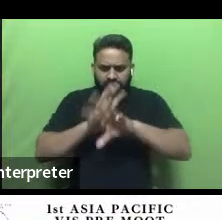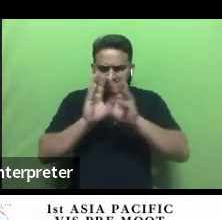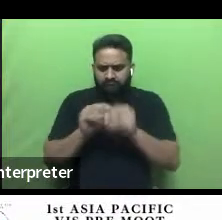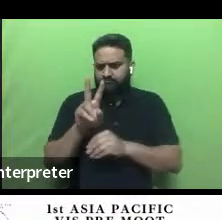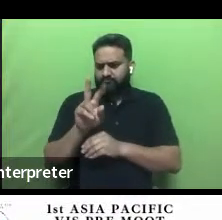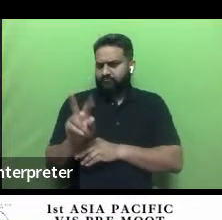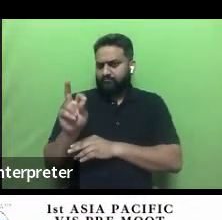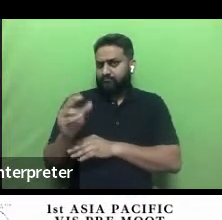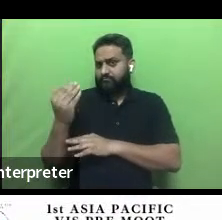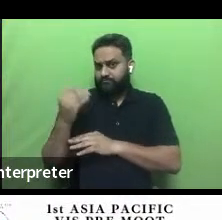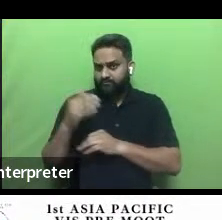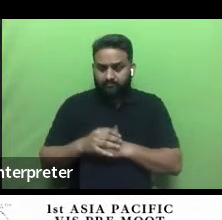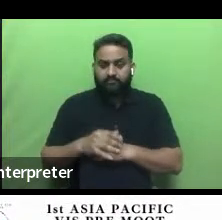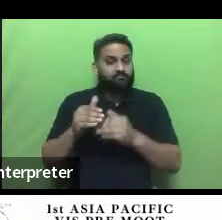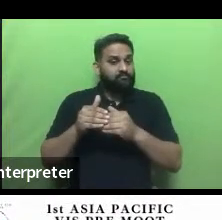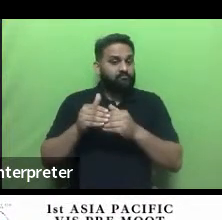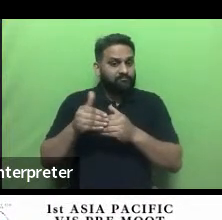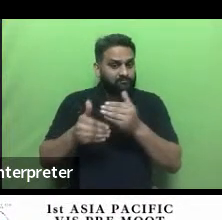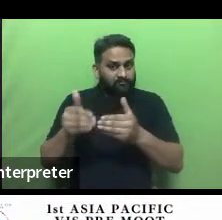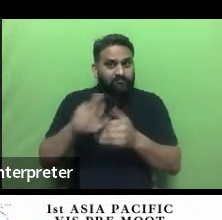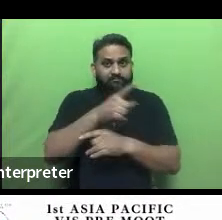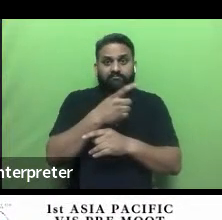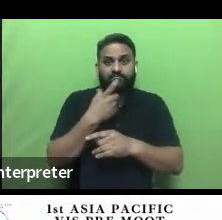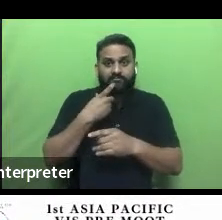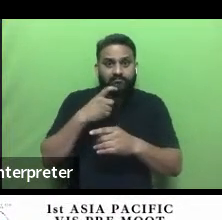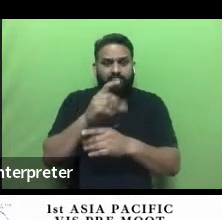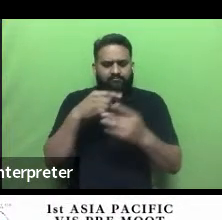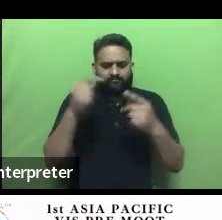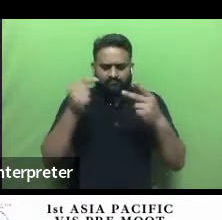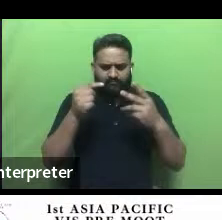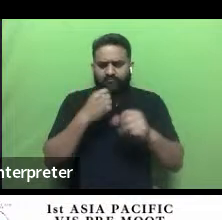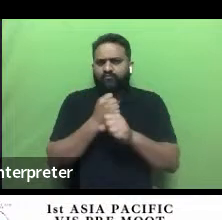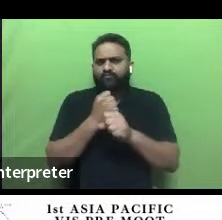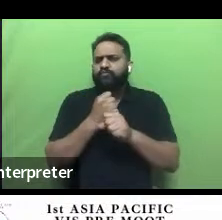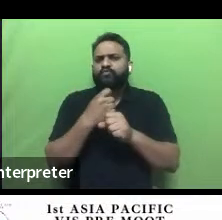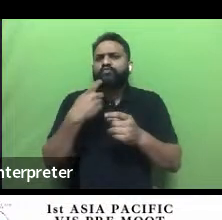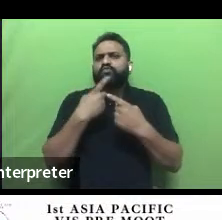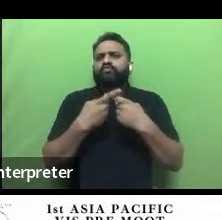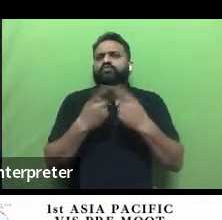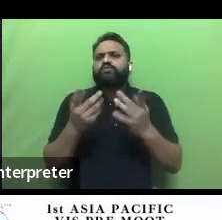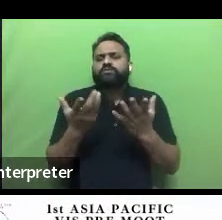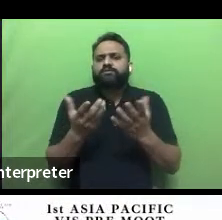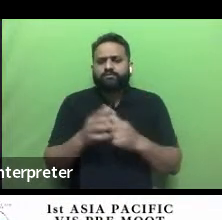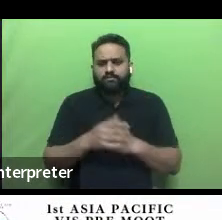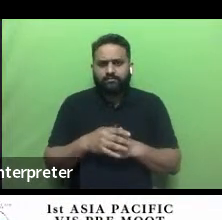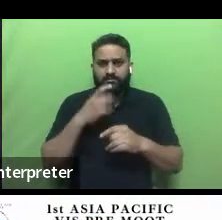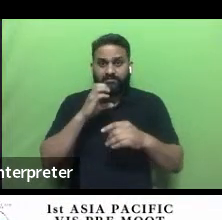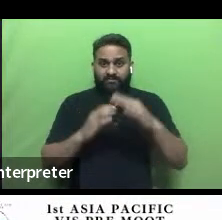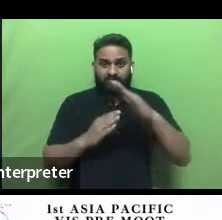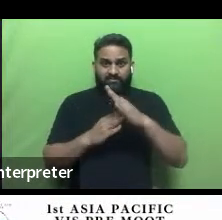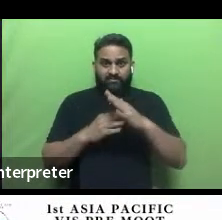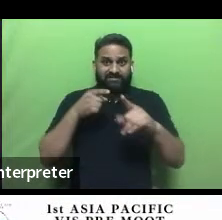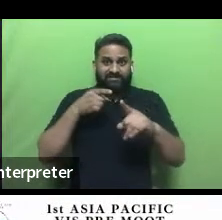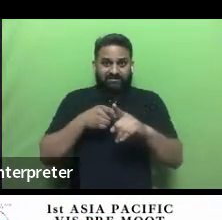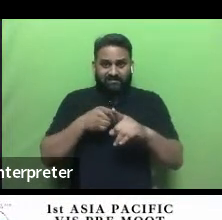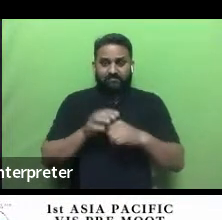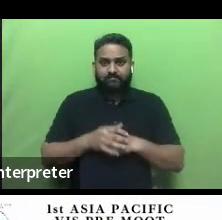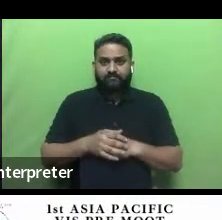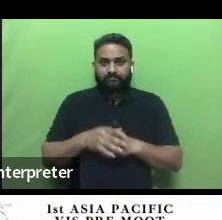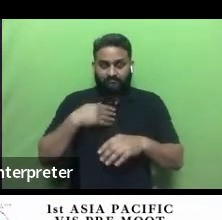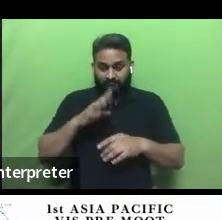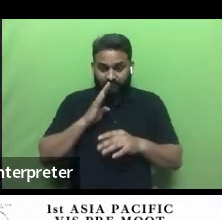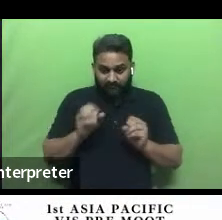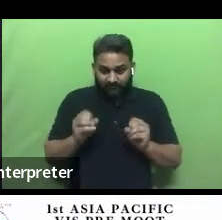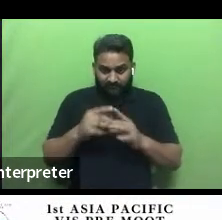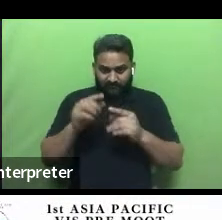and furthermore, that the claimant's general conditions of sale were validly included into that contract. Before speaking